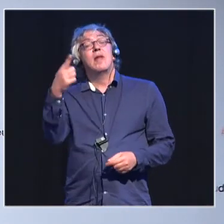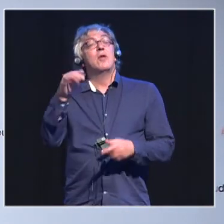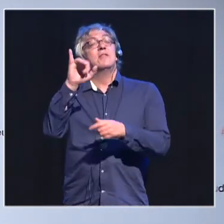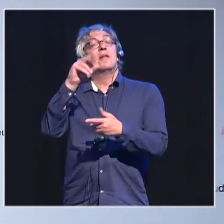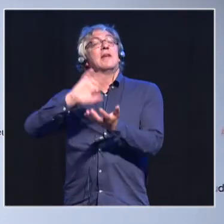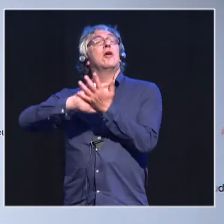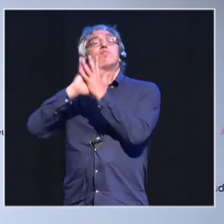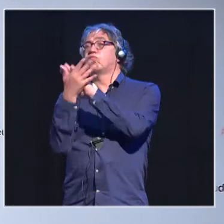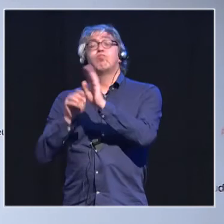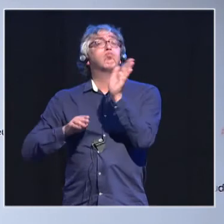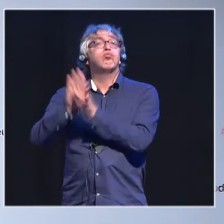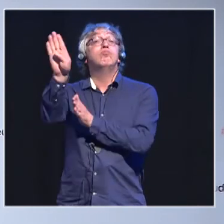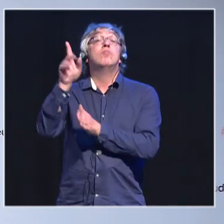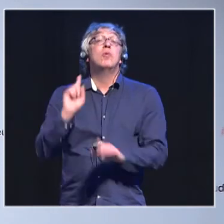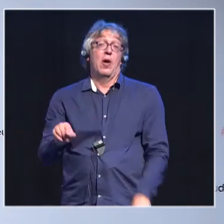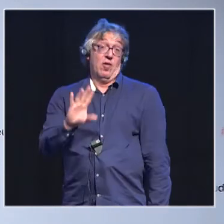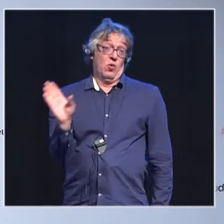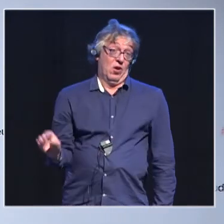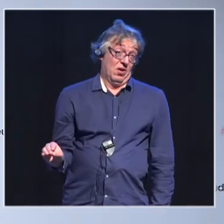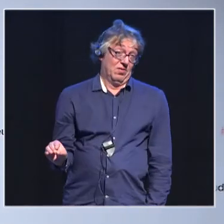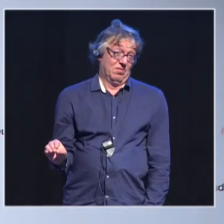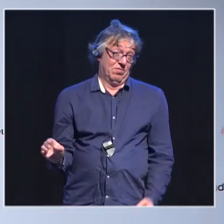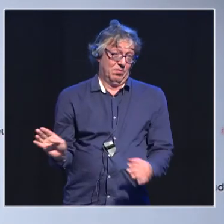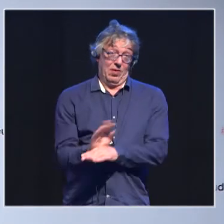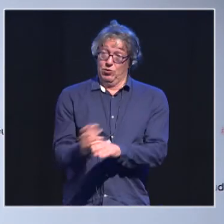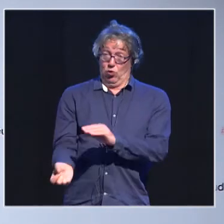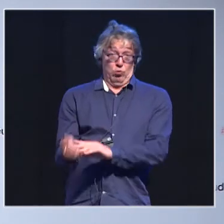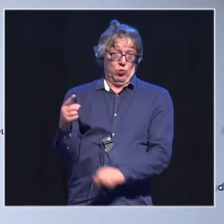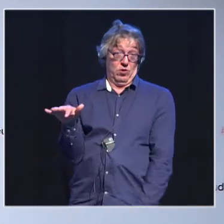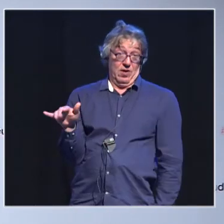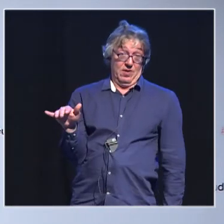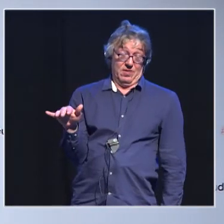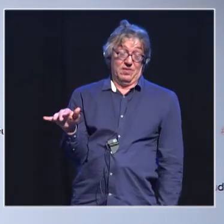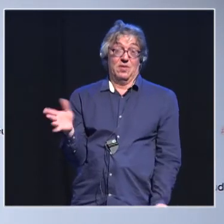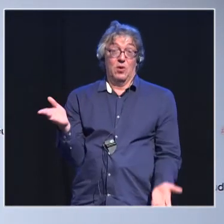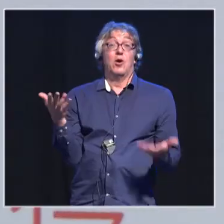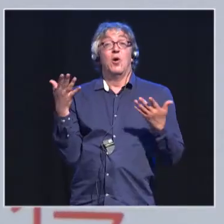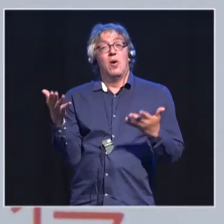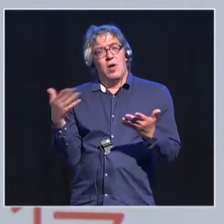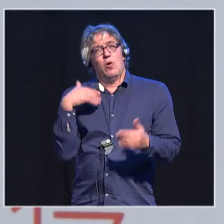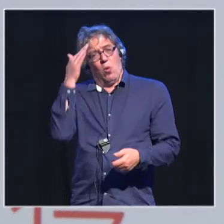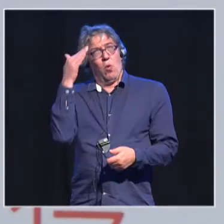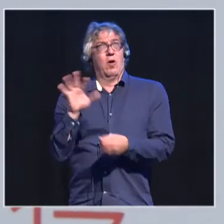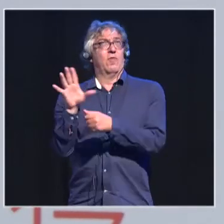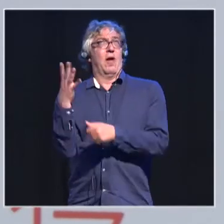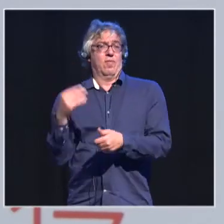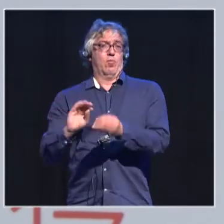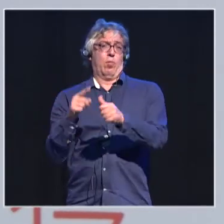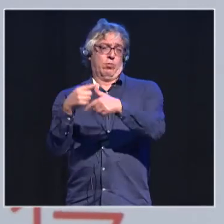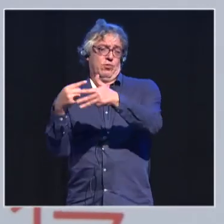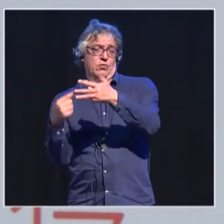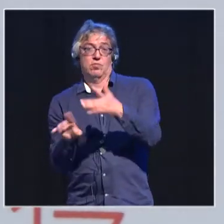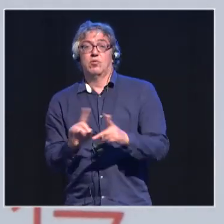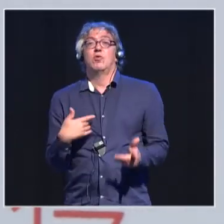great business opportunity. There are lots of challenges that we are all addressing, but we know that we are going